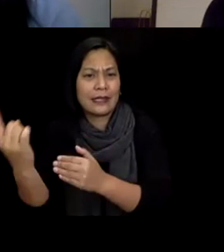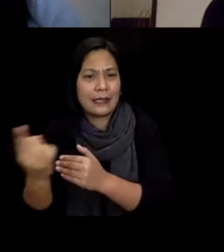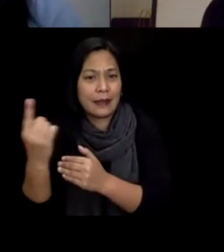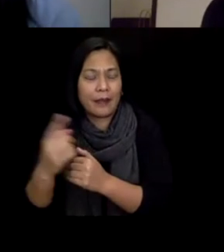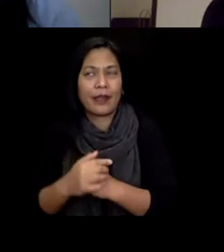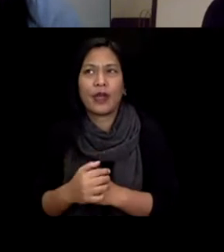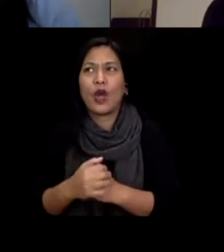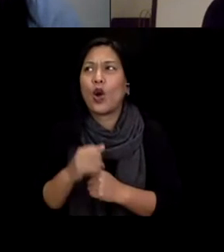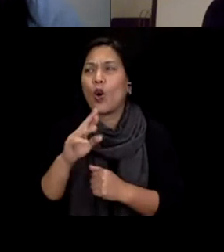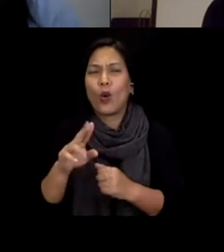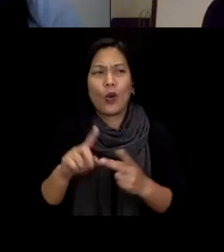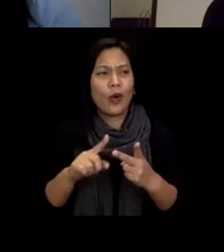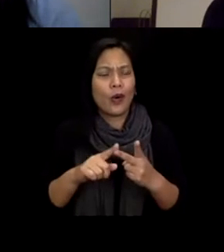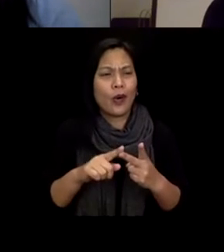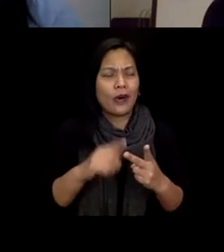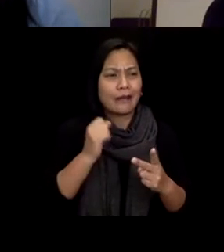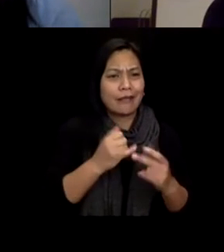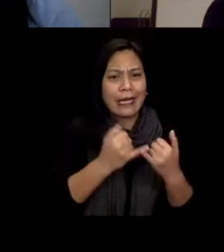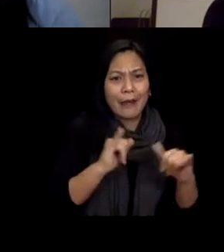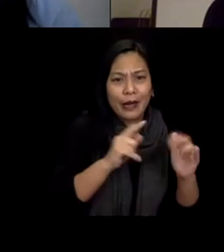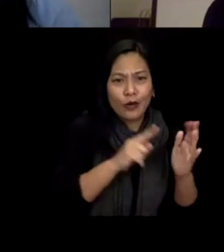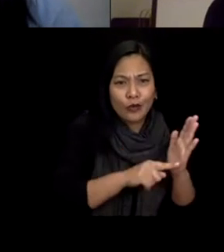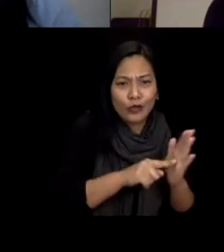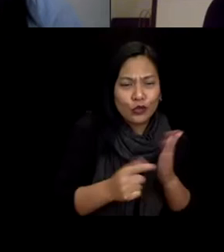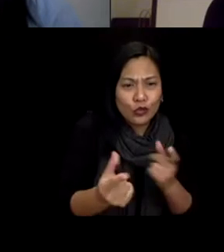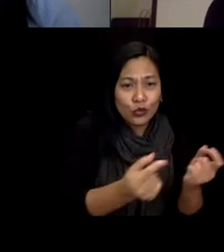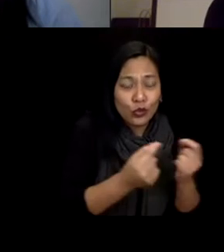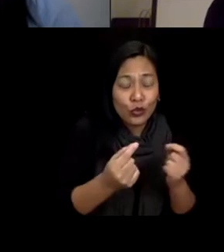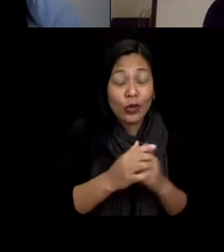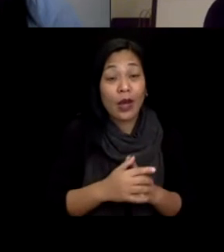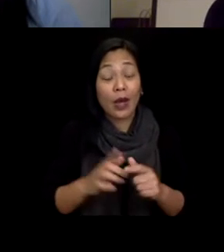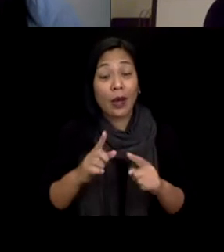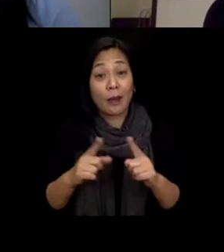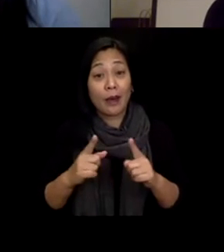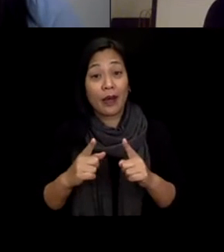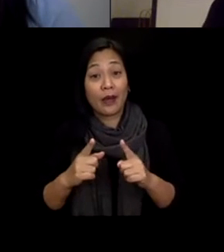independent research. And the curatorial residency as it exists